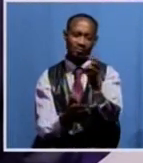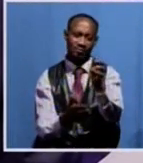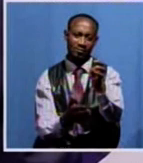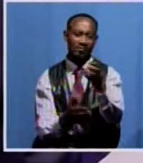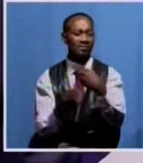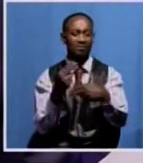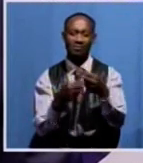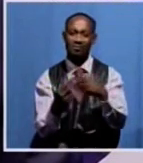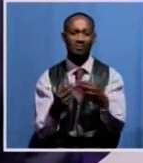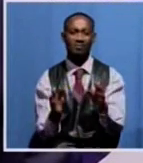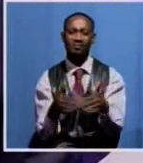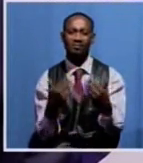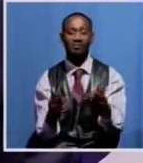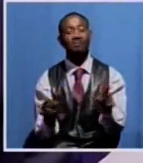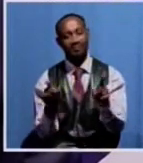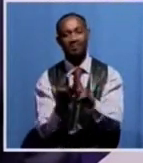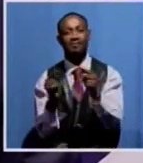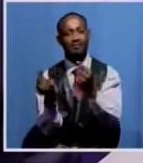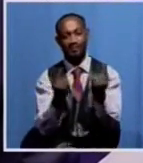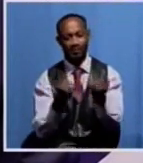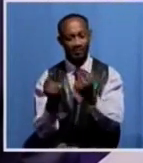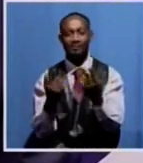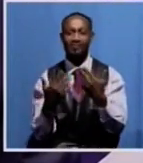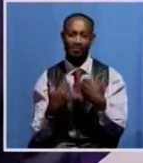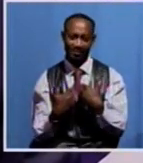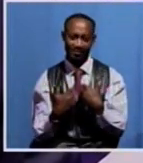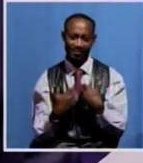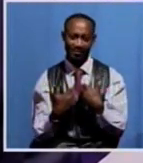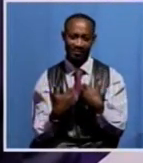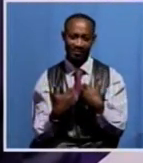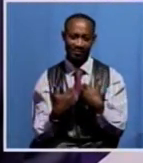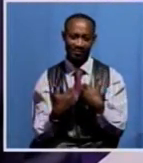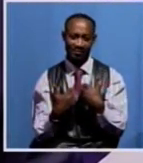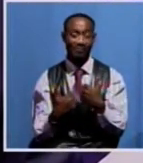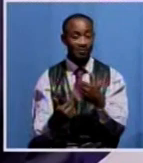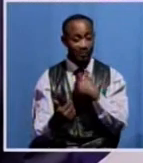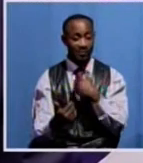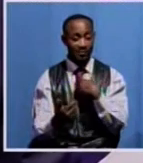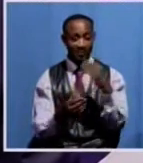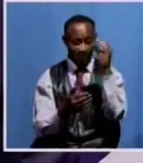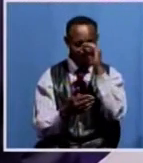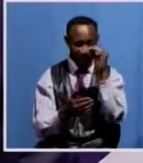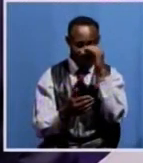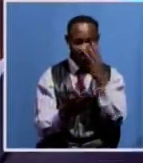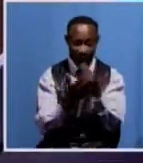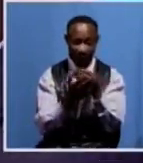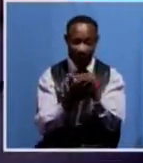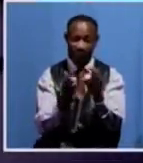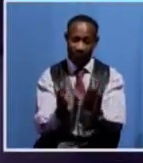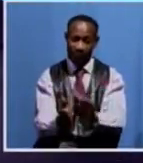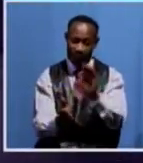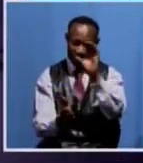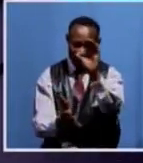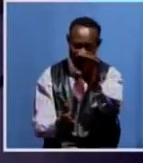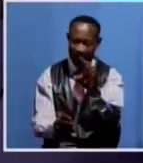ocean. I have a similar situation where the amount of money that I'm electing to put into this is, to some extent, a drop in the